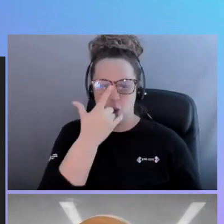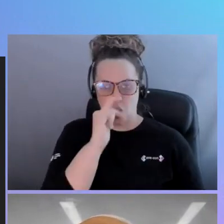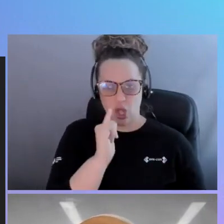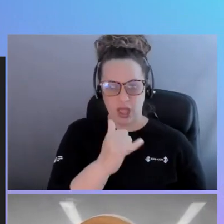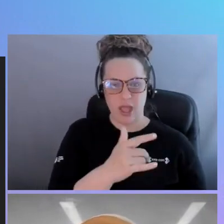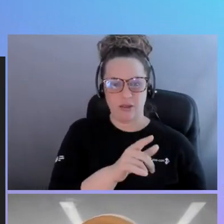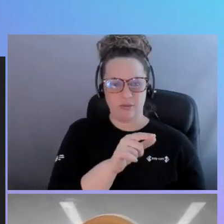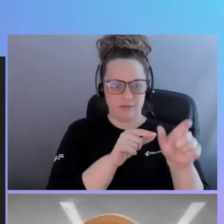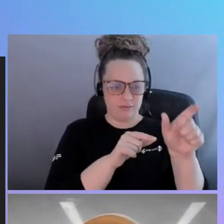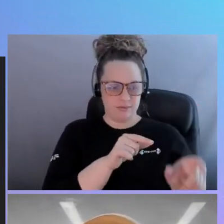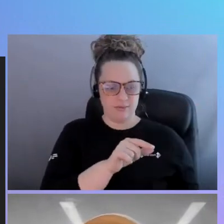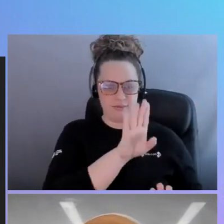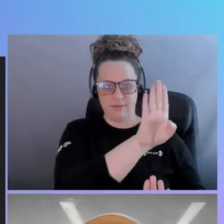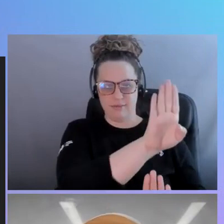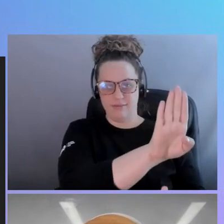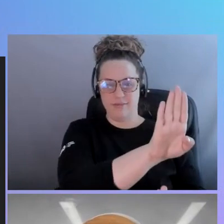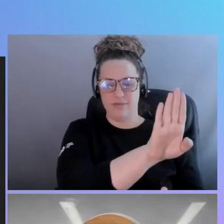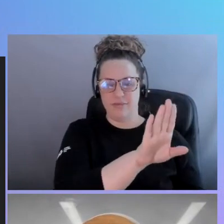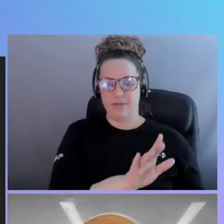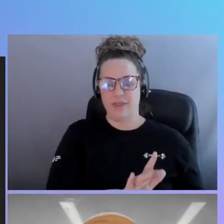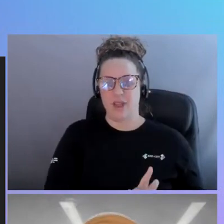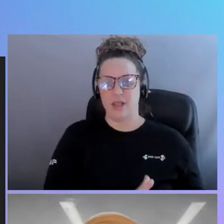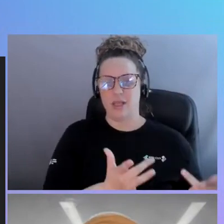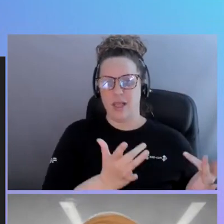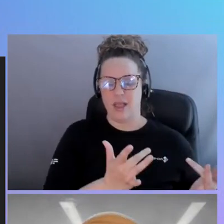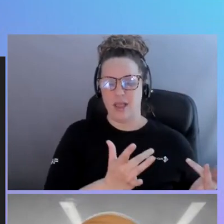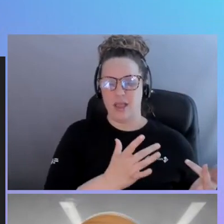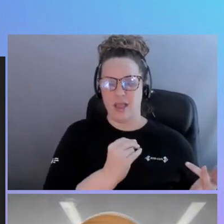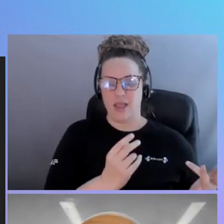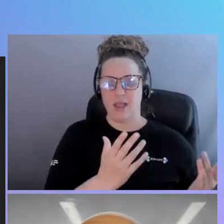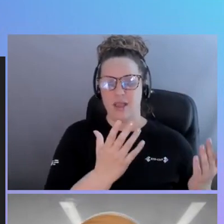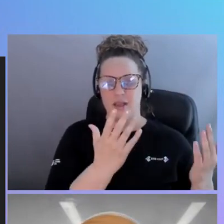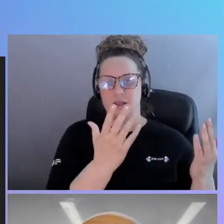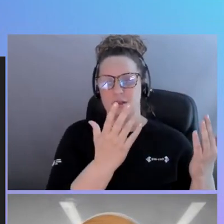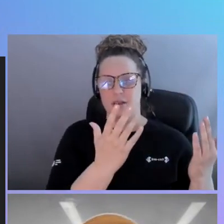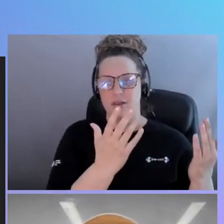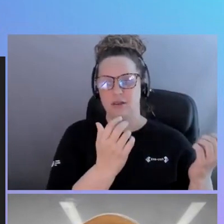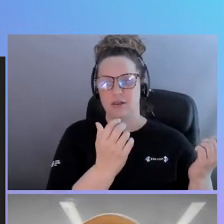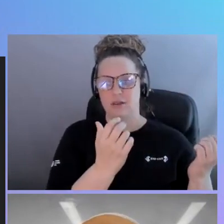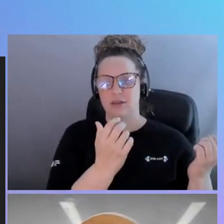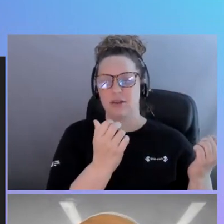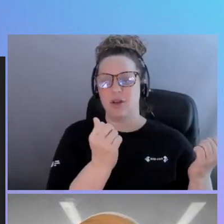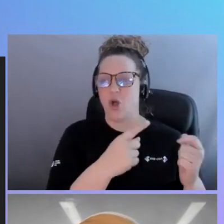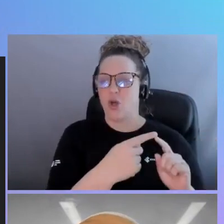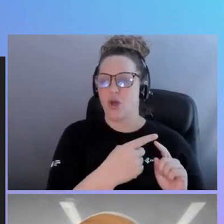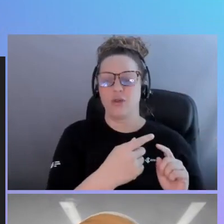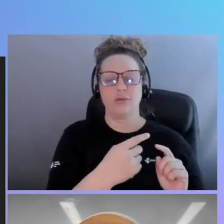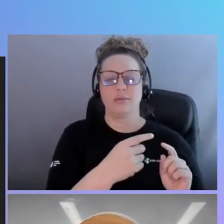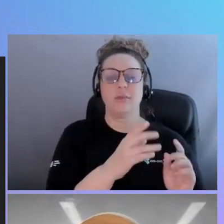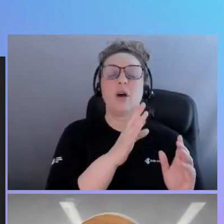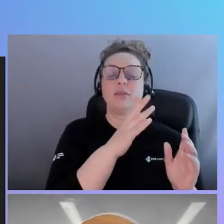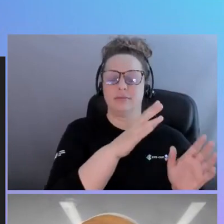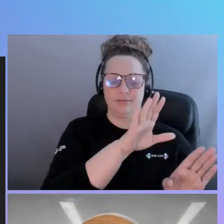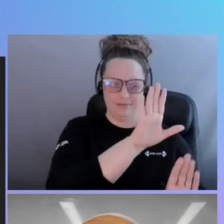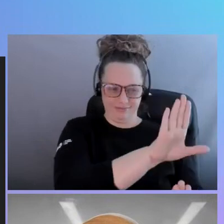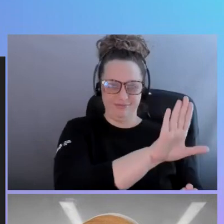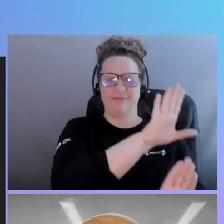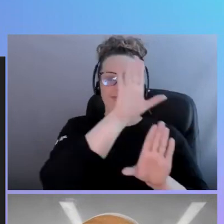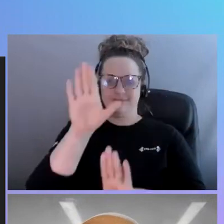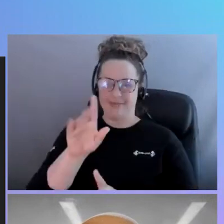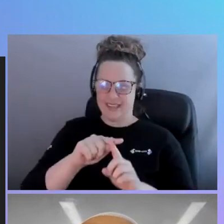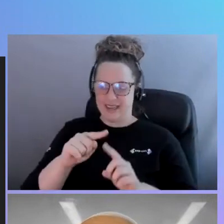for example, and also how your UI looks in all the possible text sizes that the user can